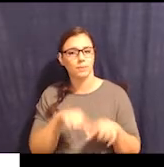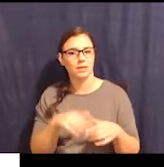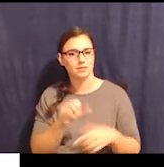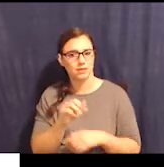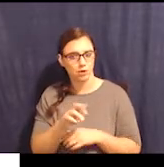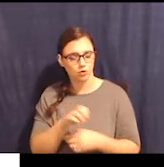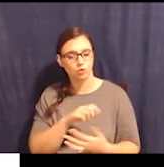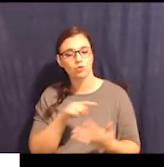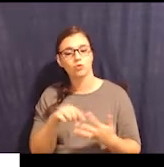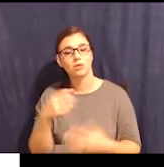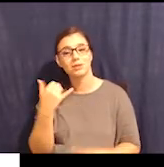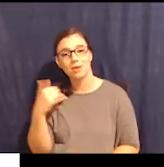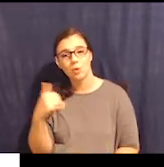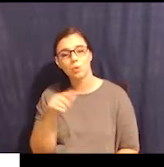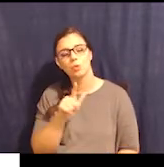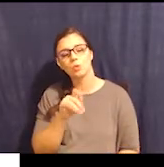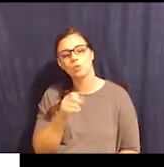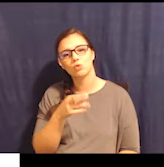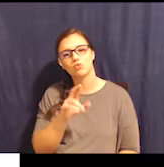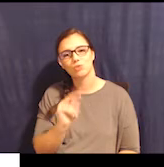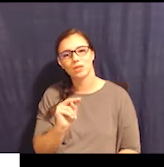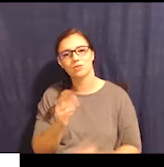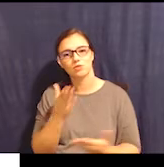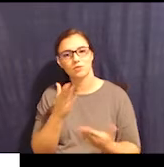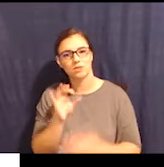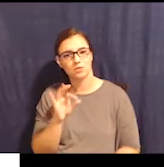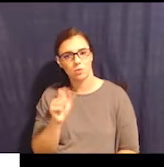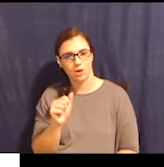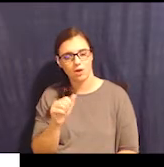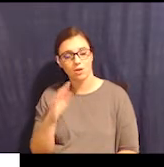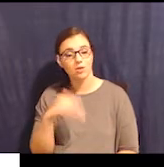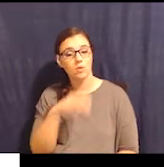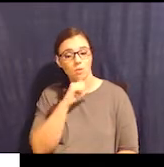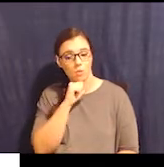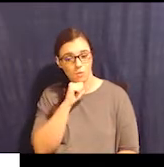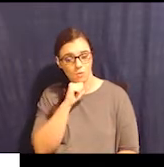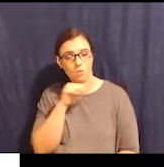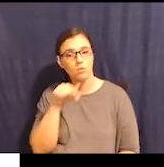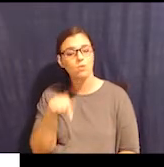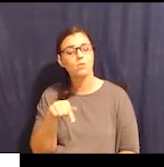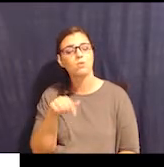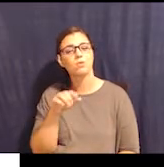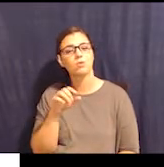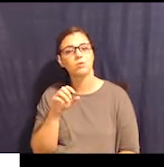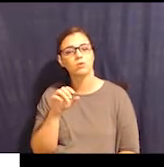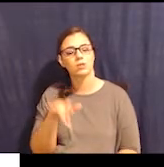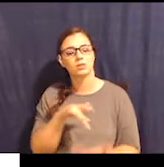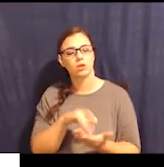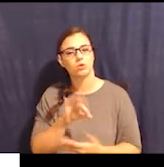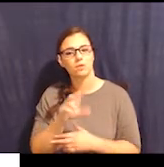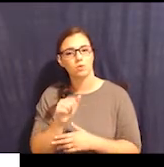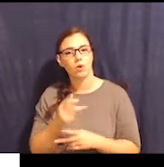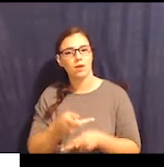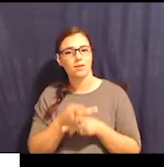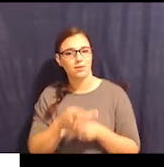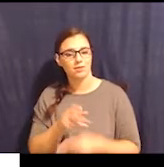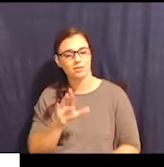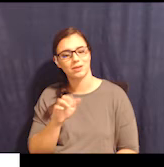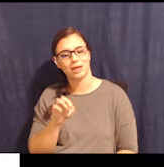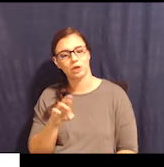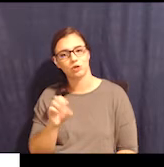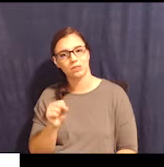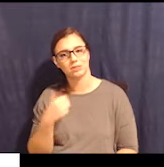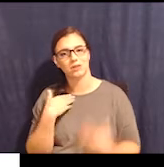The orange color represents Central Florida Cares Health Network. The dark red